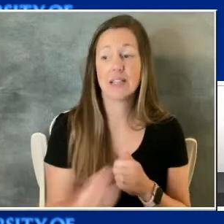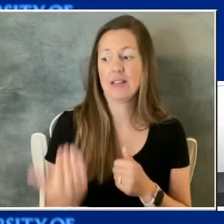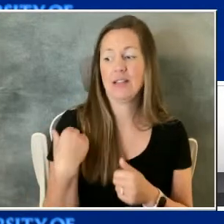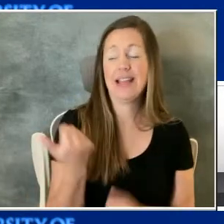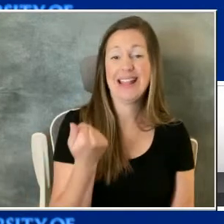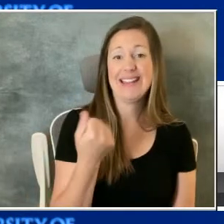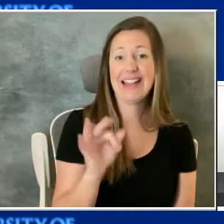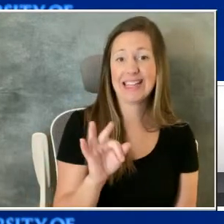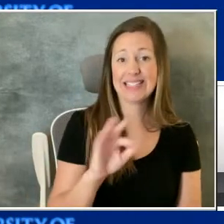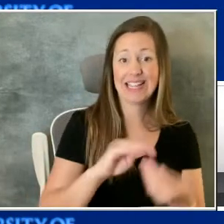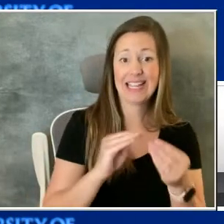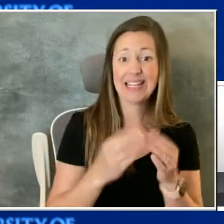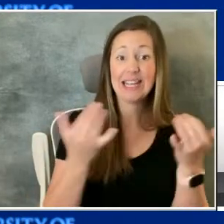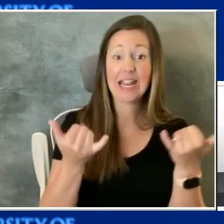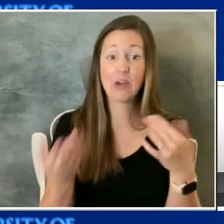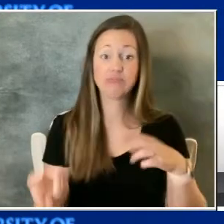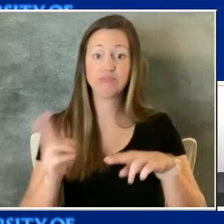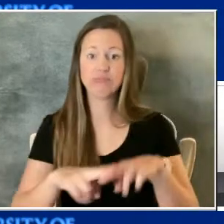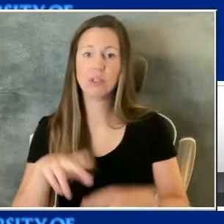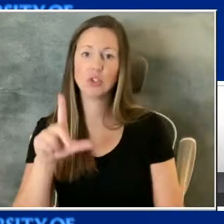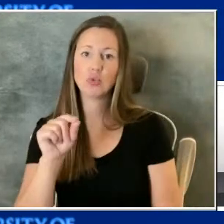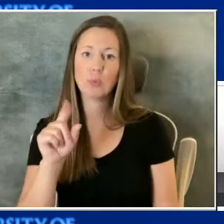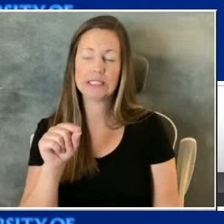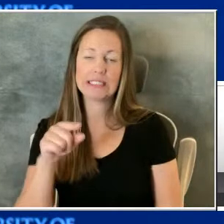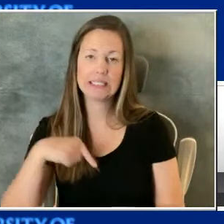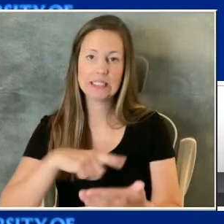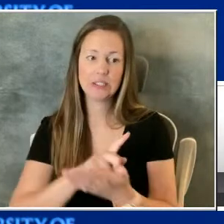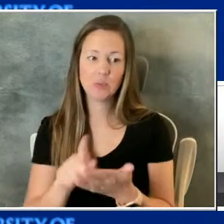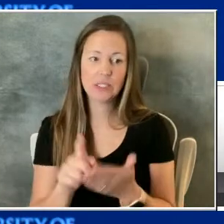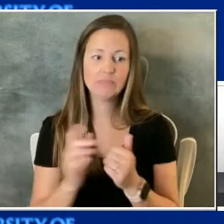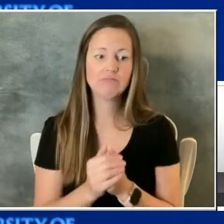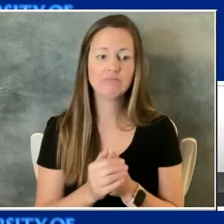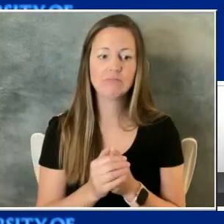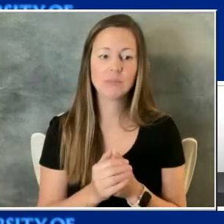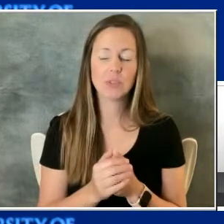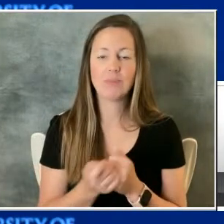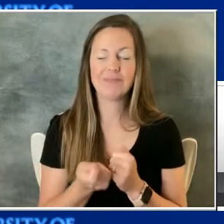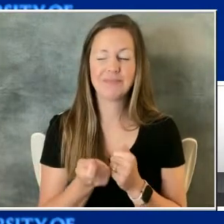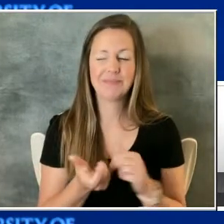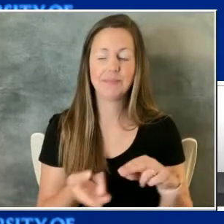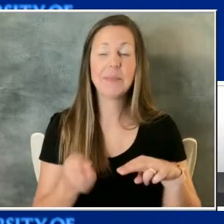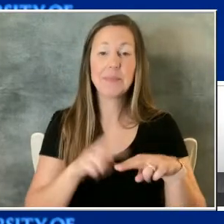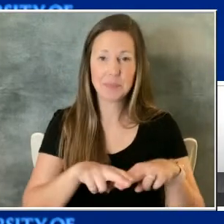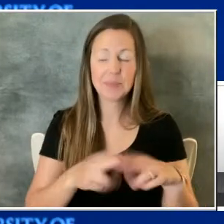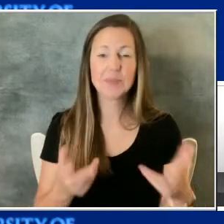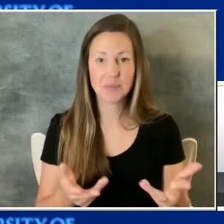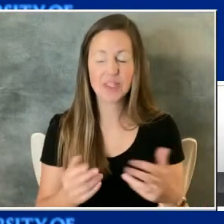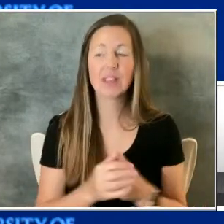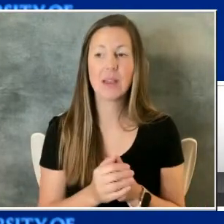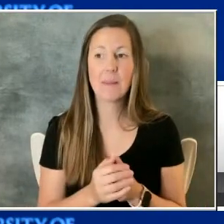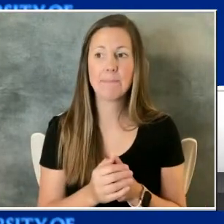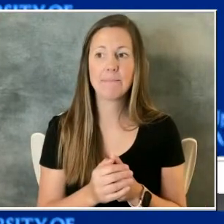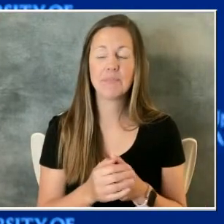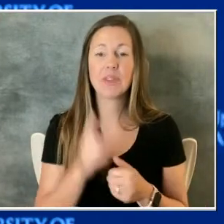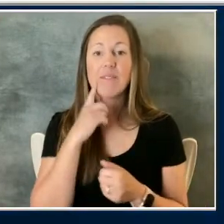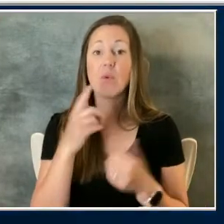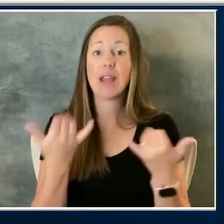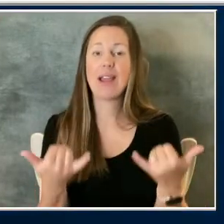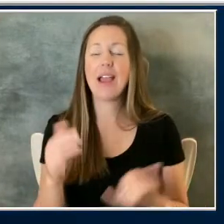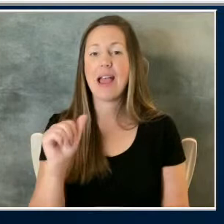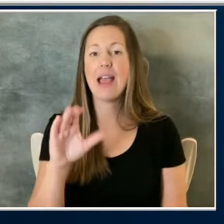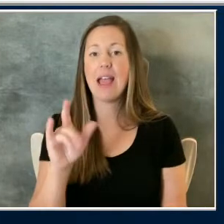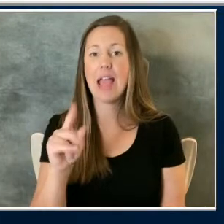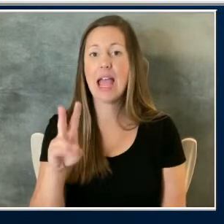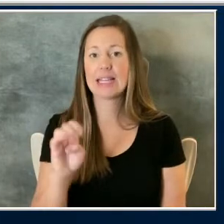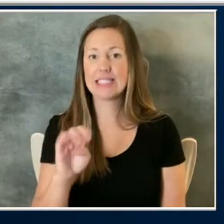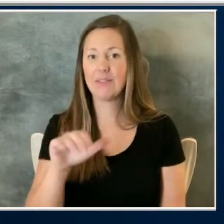20 cases this week. So a small amount of increase in the number of active cases we're seeing at the health system. All right. So, of course, you're watching